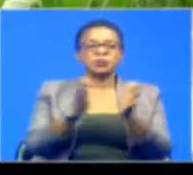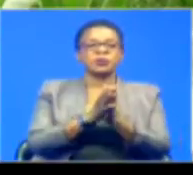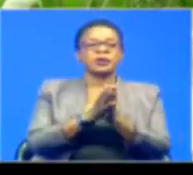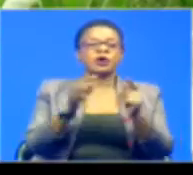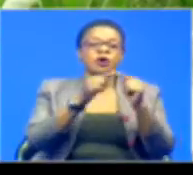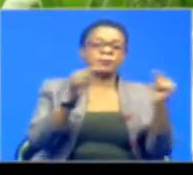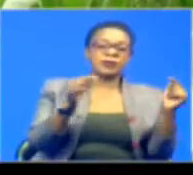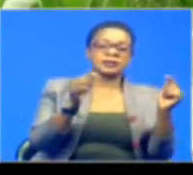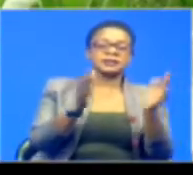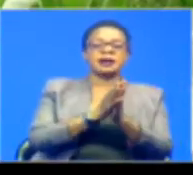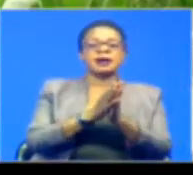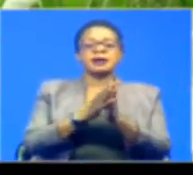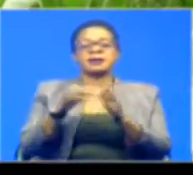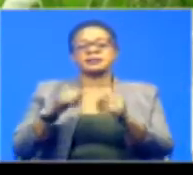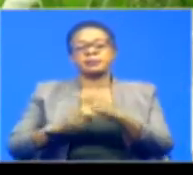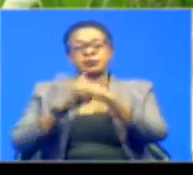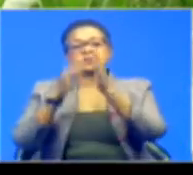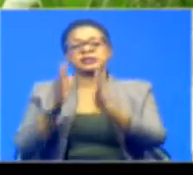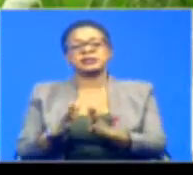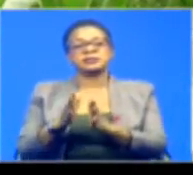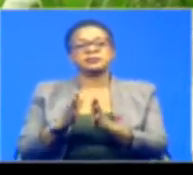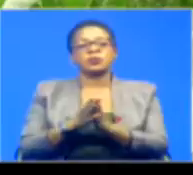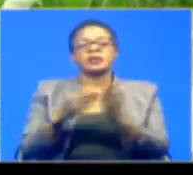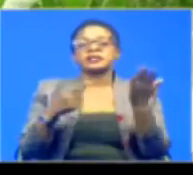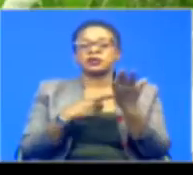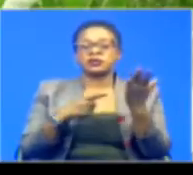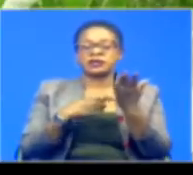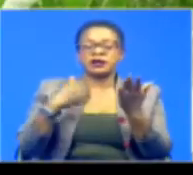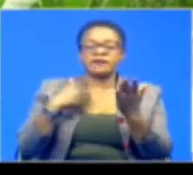opponents of this technology pulling in different